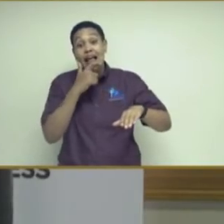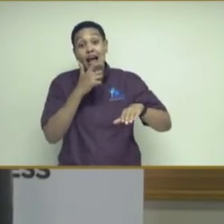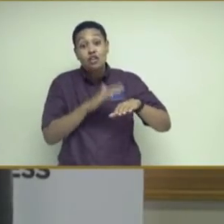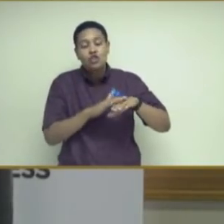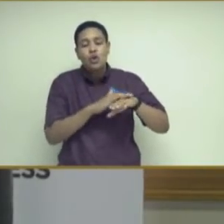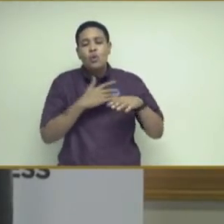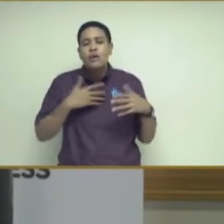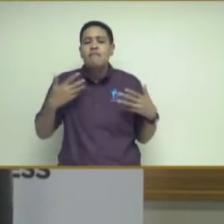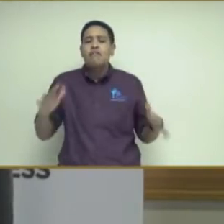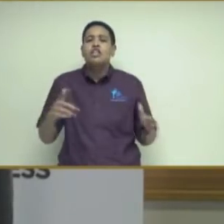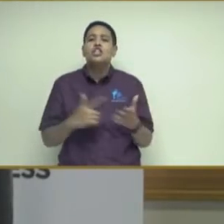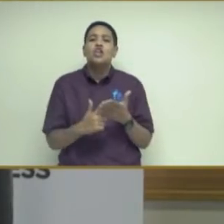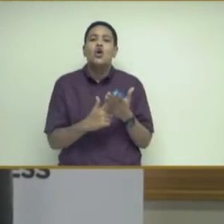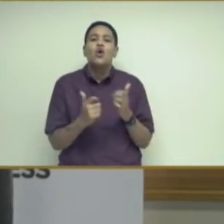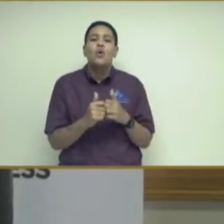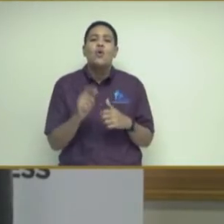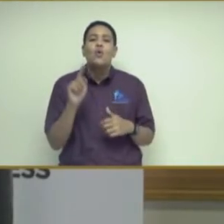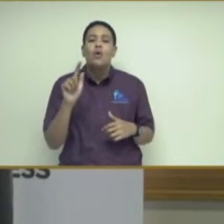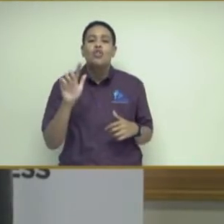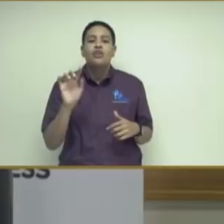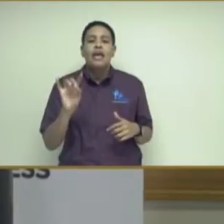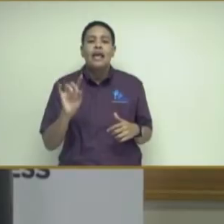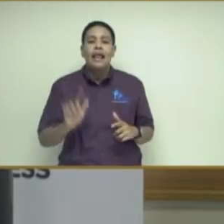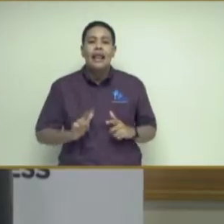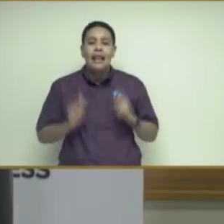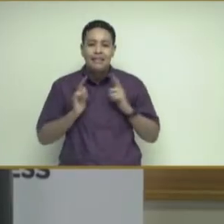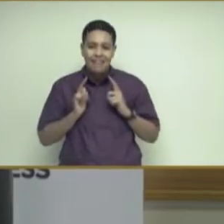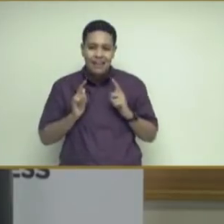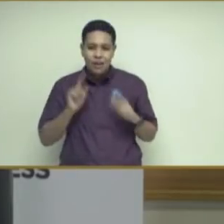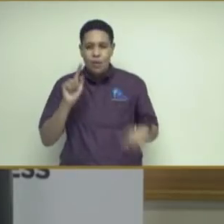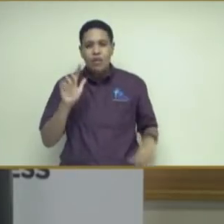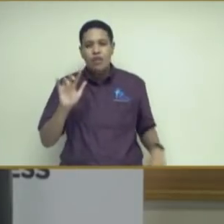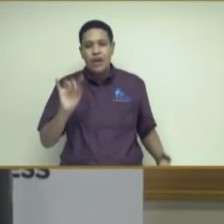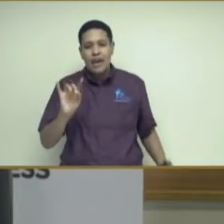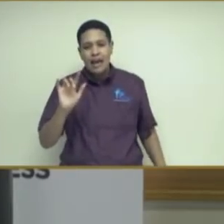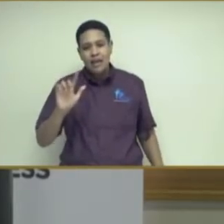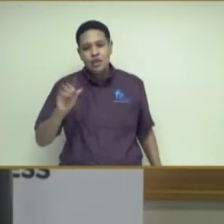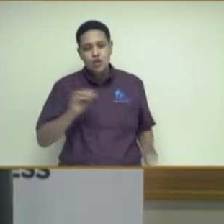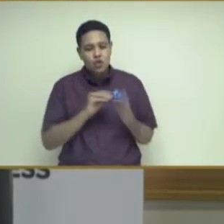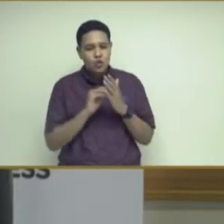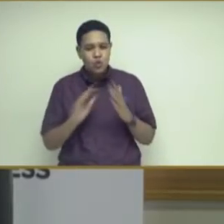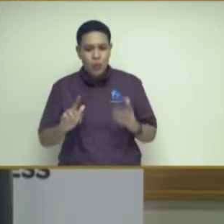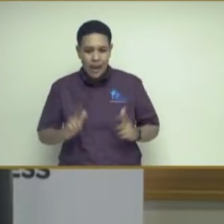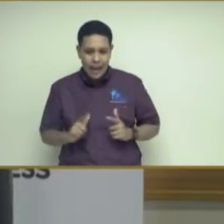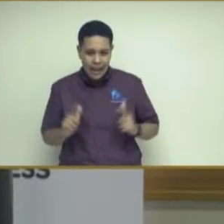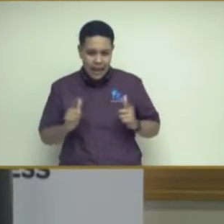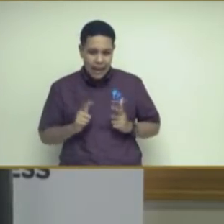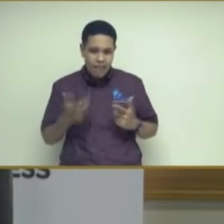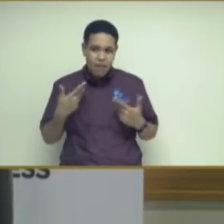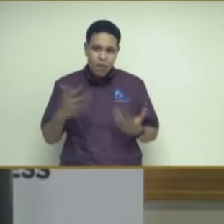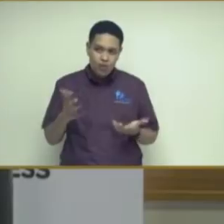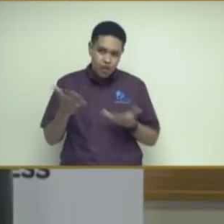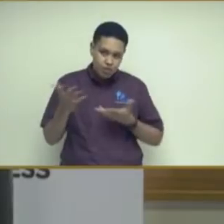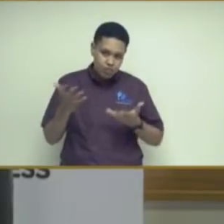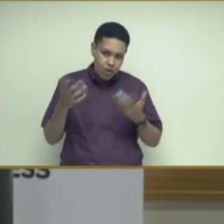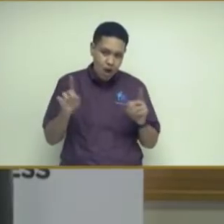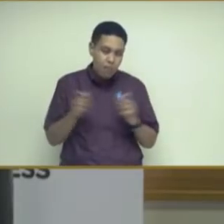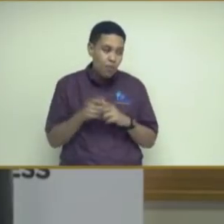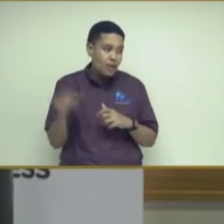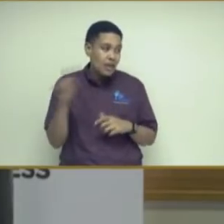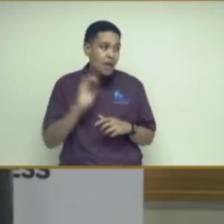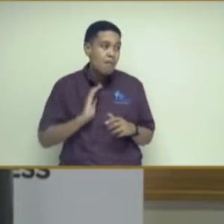concluded negotiations with 138 Living, Student Living, 138 Student Living, and